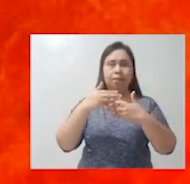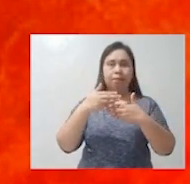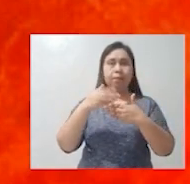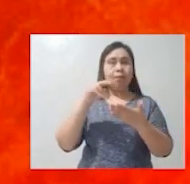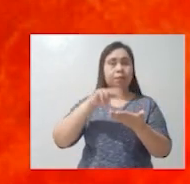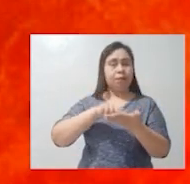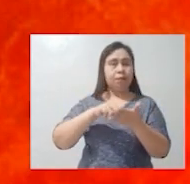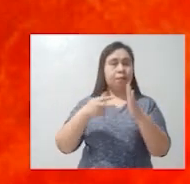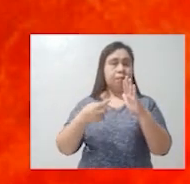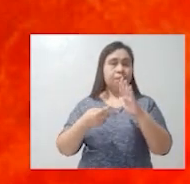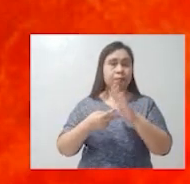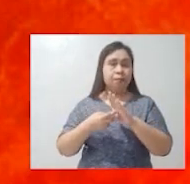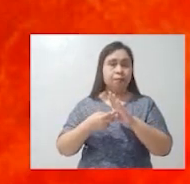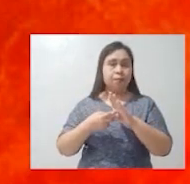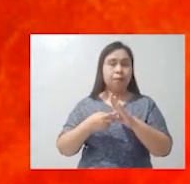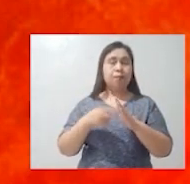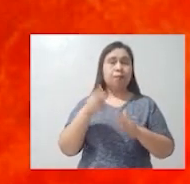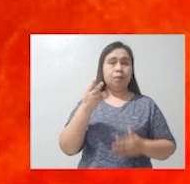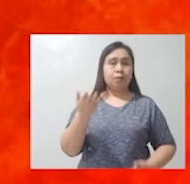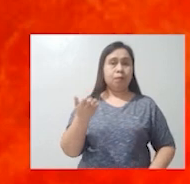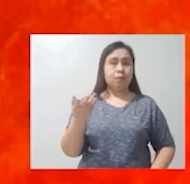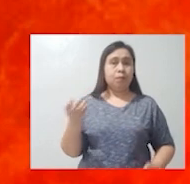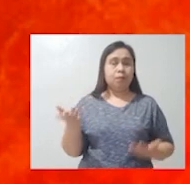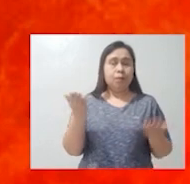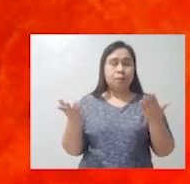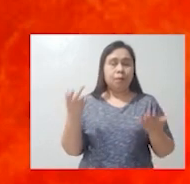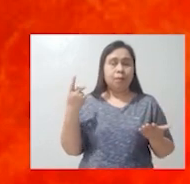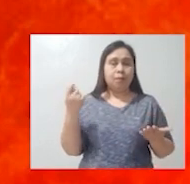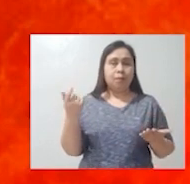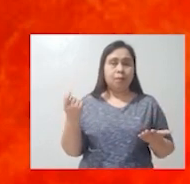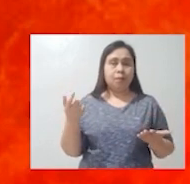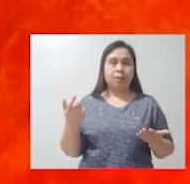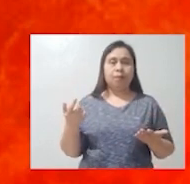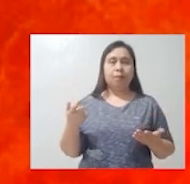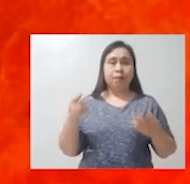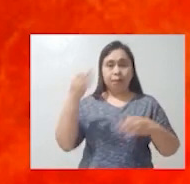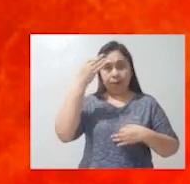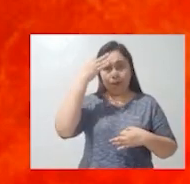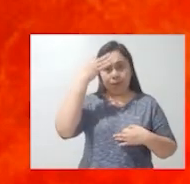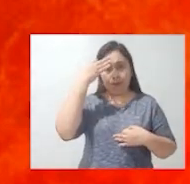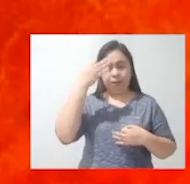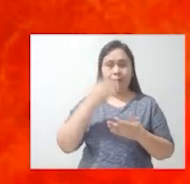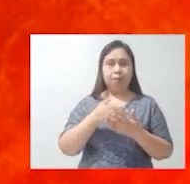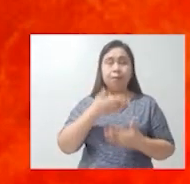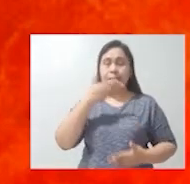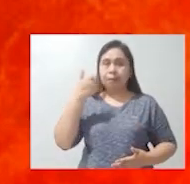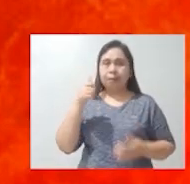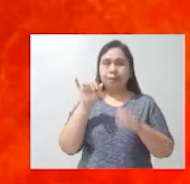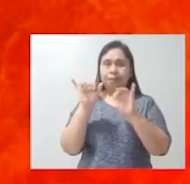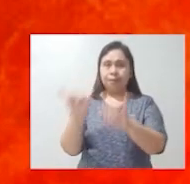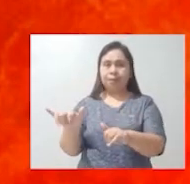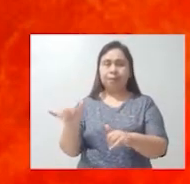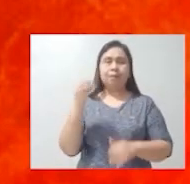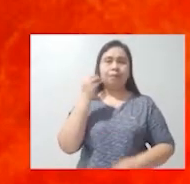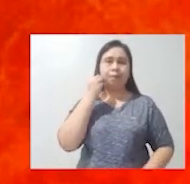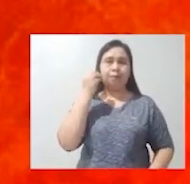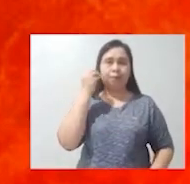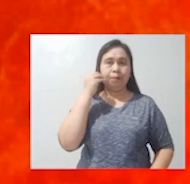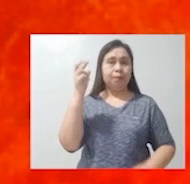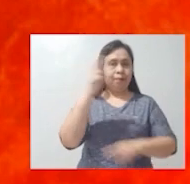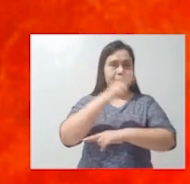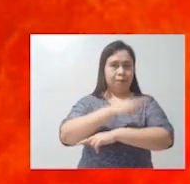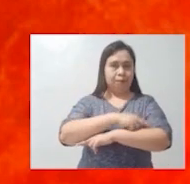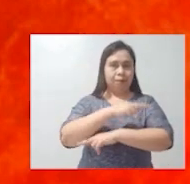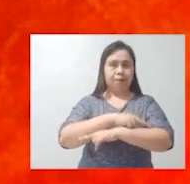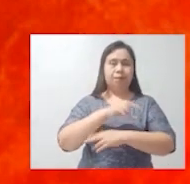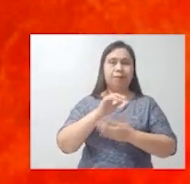temperature range means you have a slight fever. Better to stay at home and take some rest. Thus,